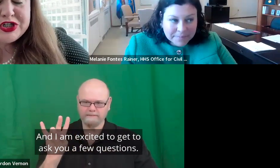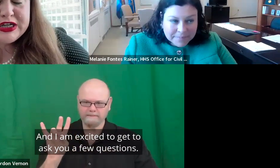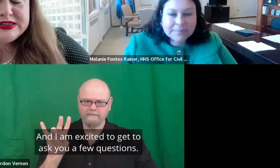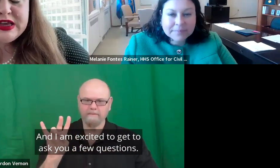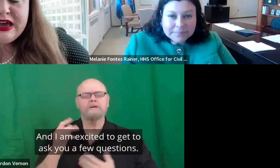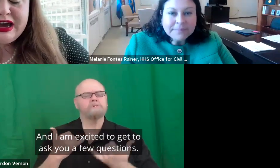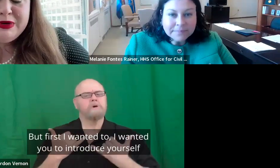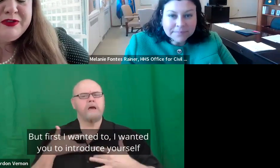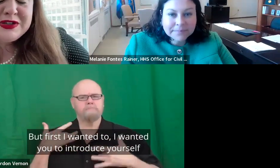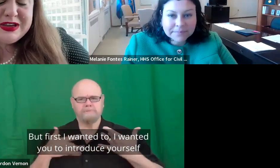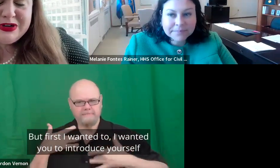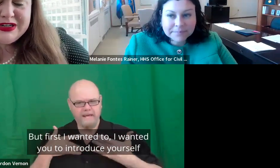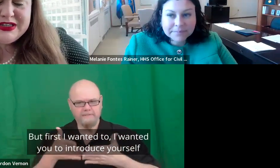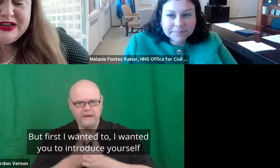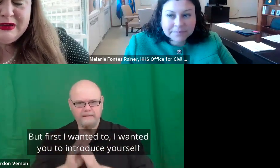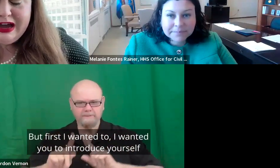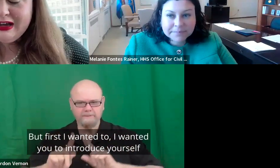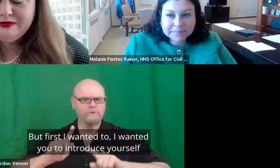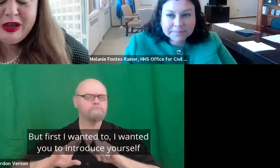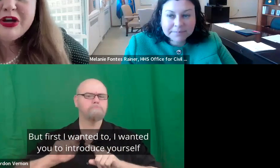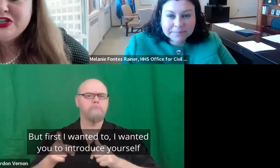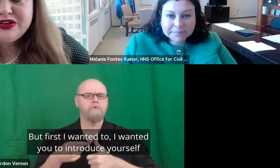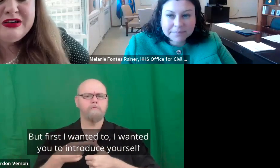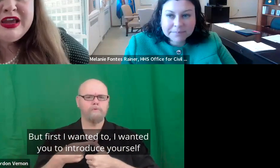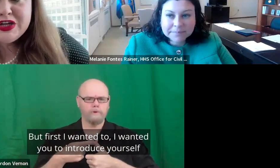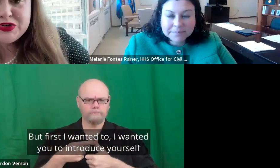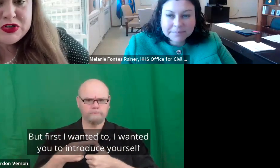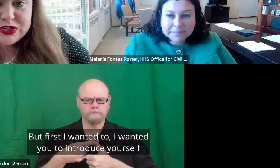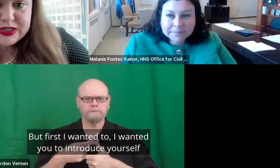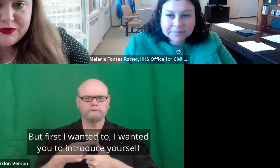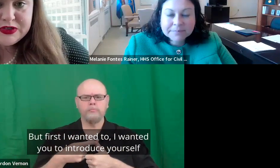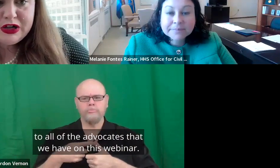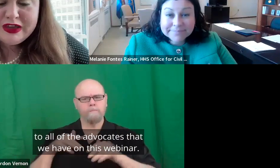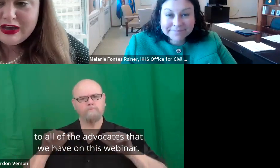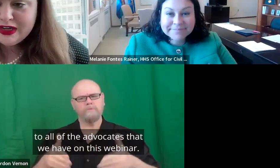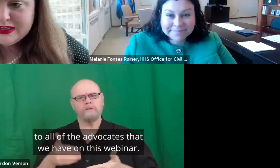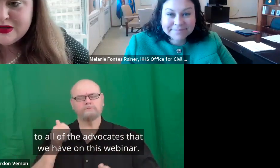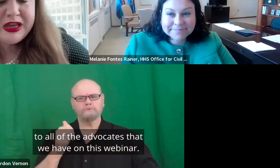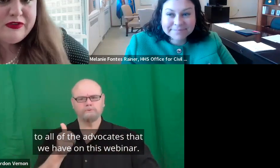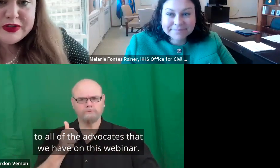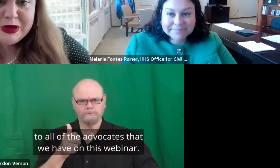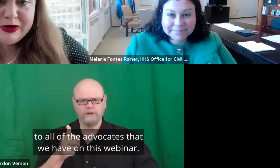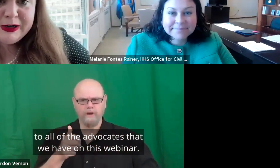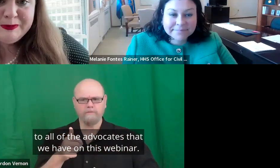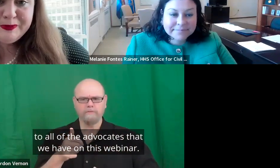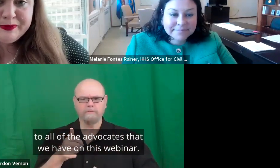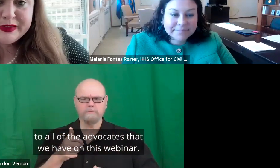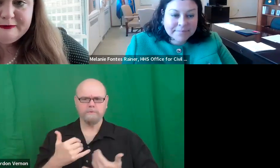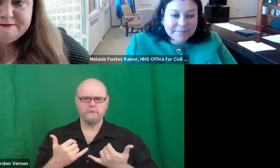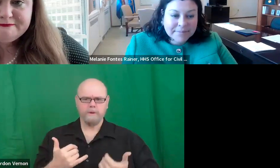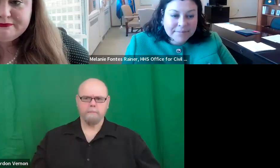few questions. But first, I wanted you to introduce yourself to all of the advocates that we have on this webinar.